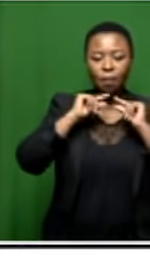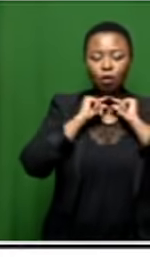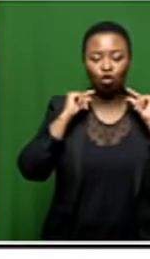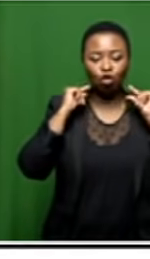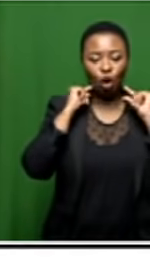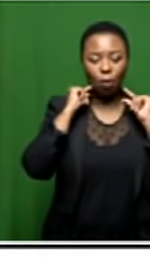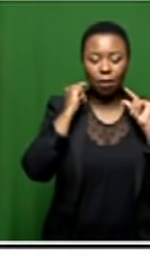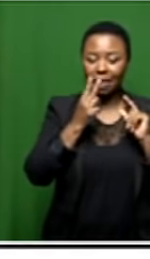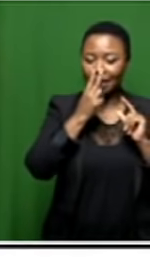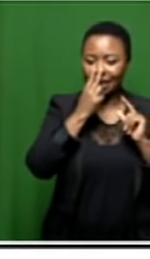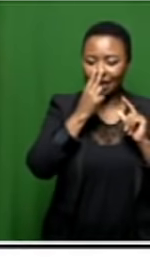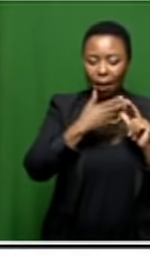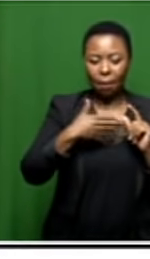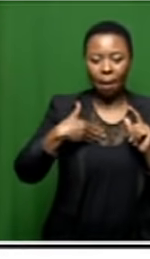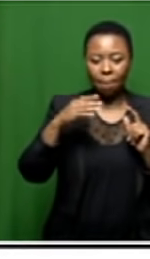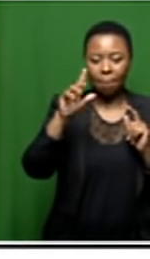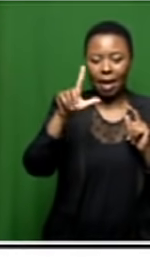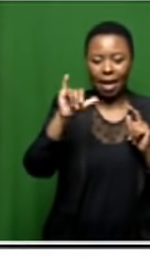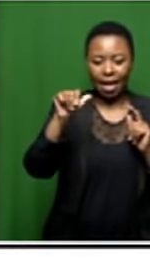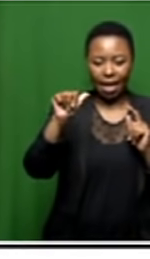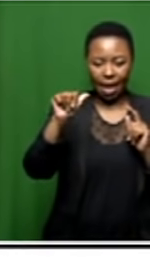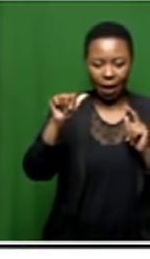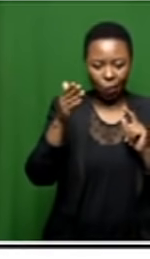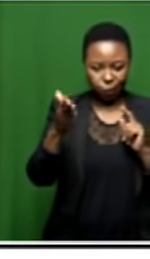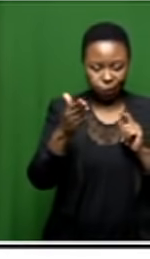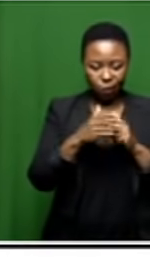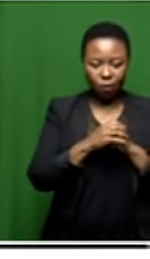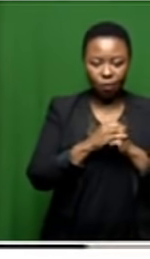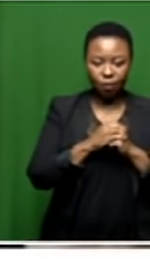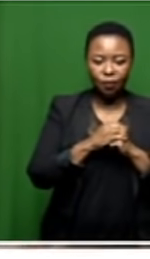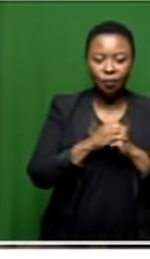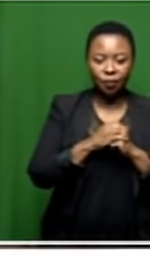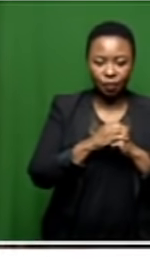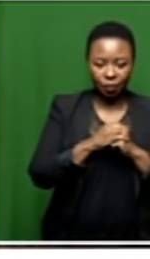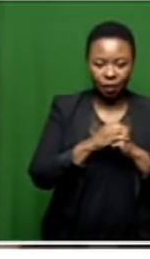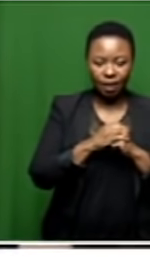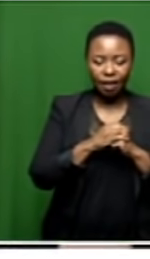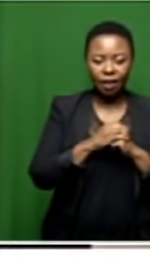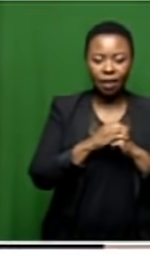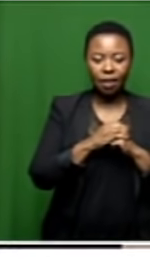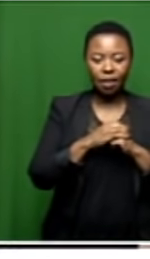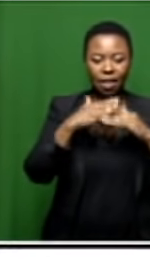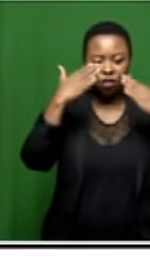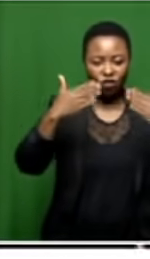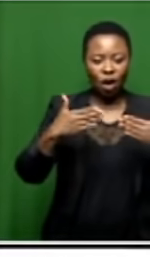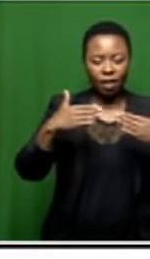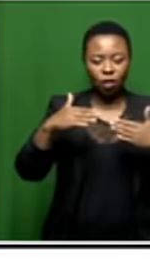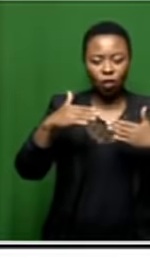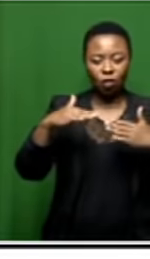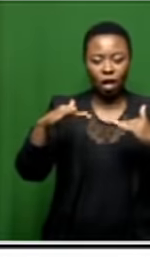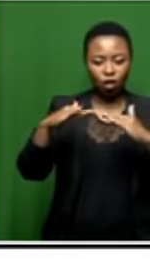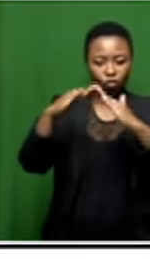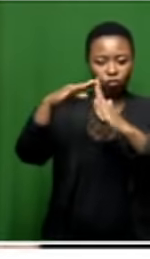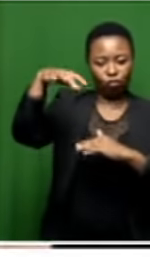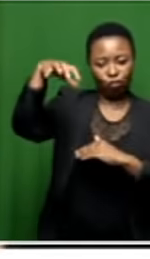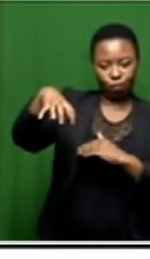Tutu, Mam Leah, here in front of the cathedral.